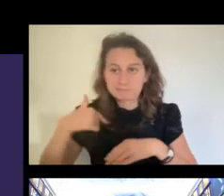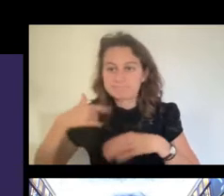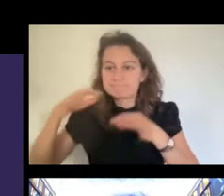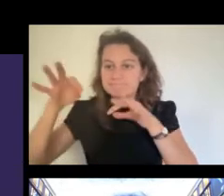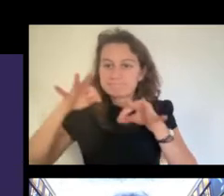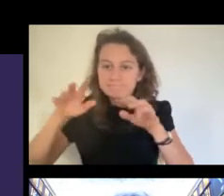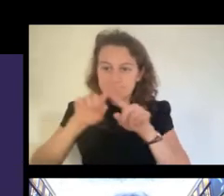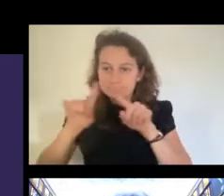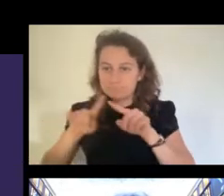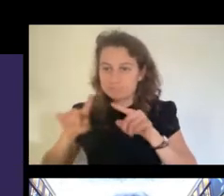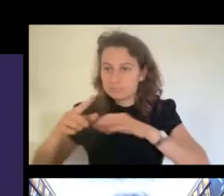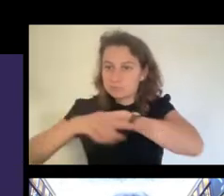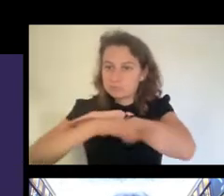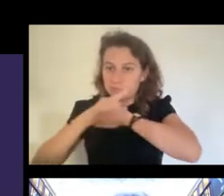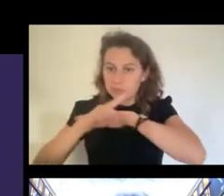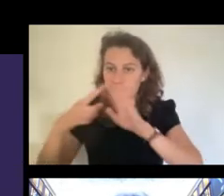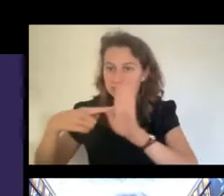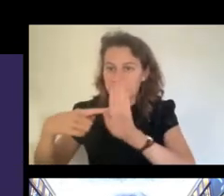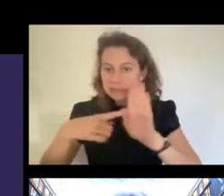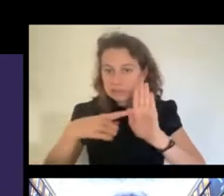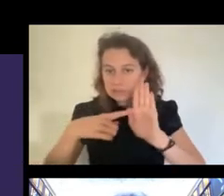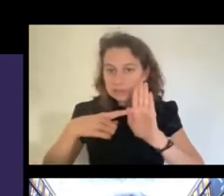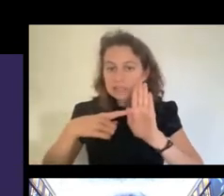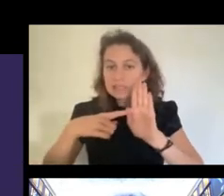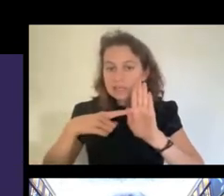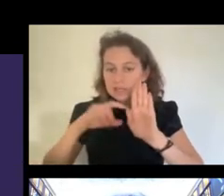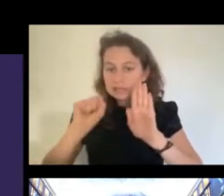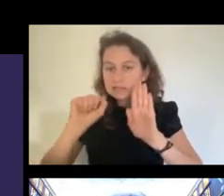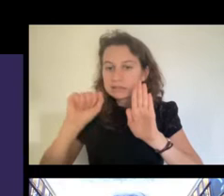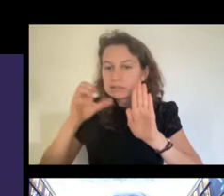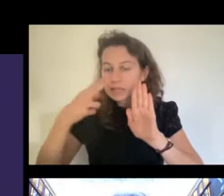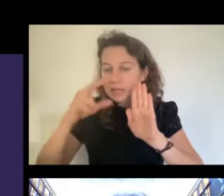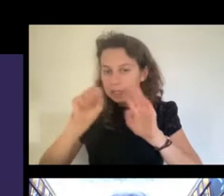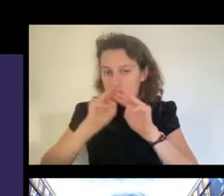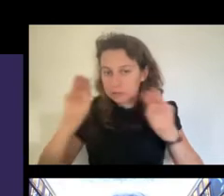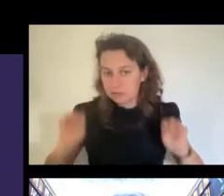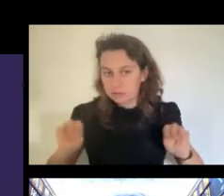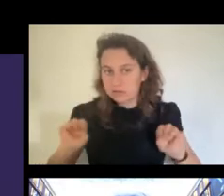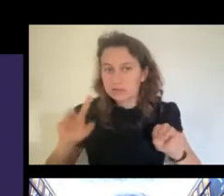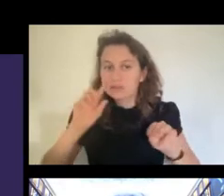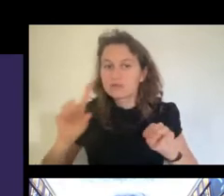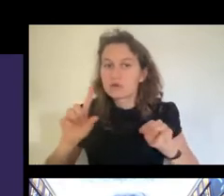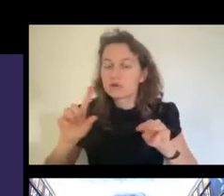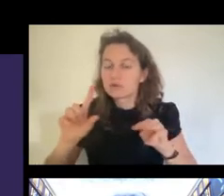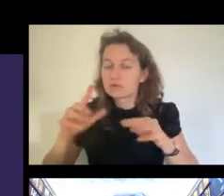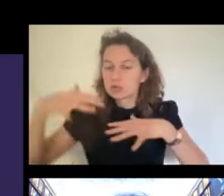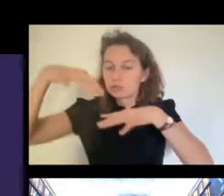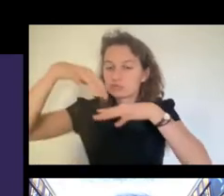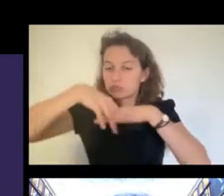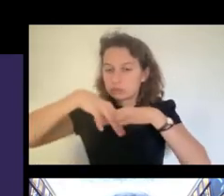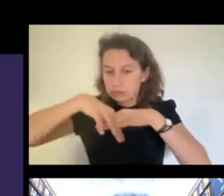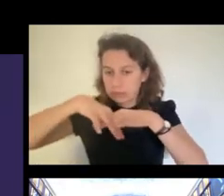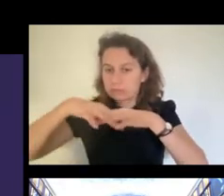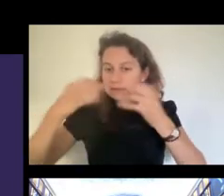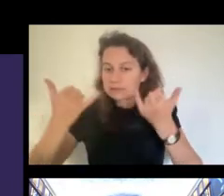content from the current exhibition at the Sachs Museum, Grafting the Grape, American Grapevine Rootstock in Missouri and the World, which is